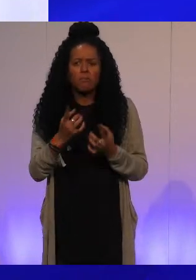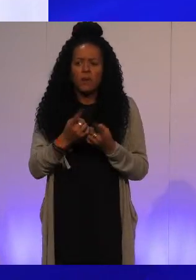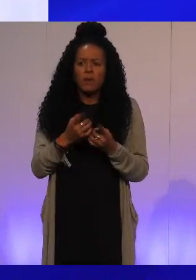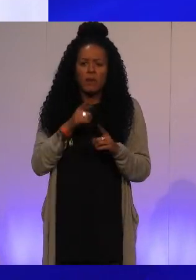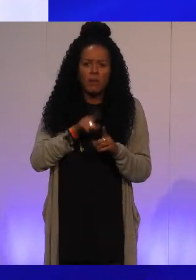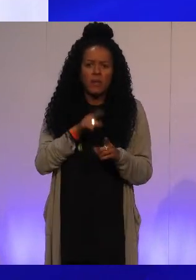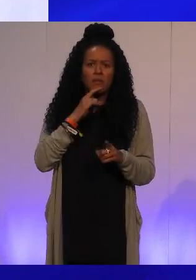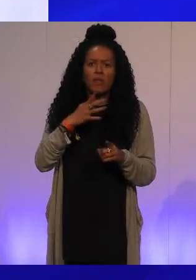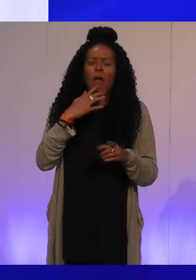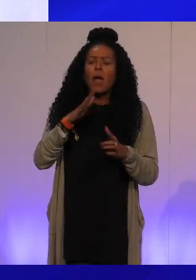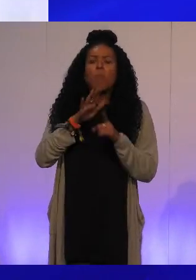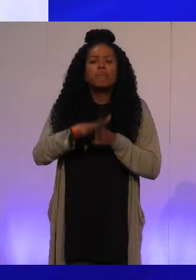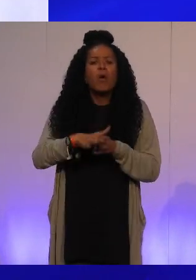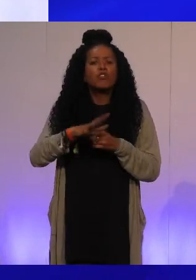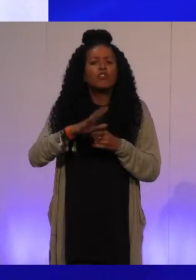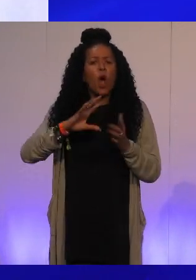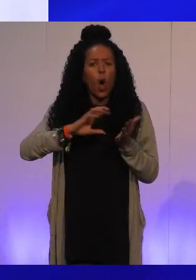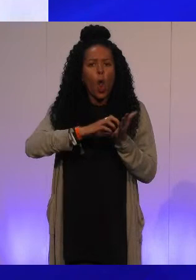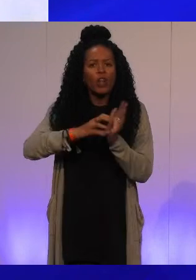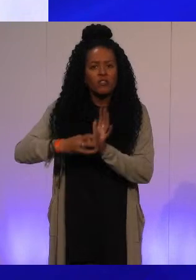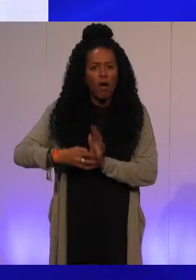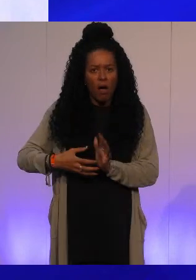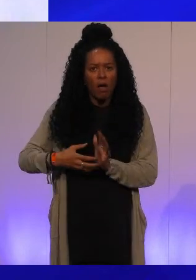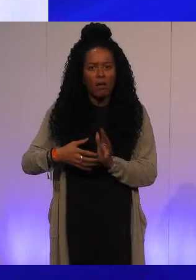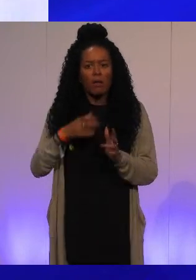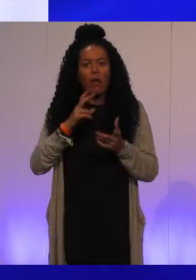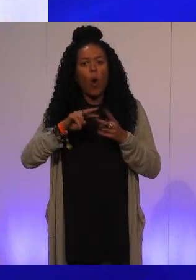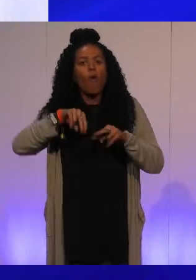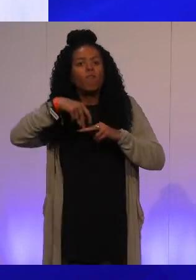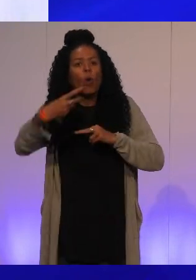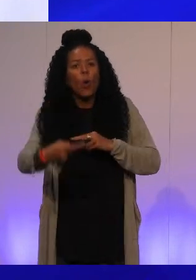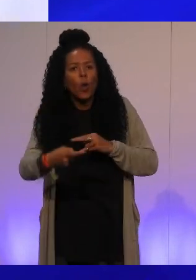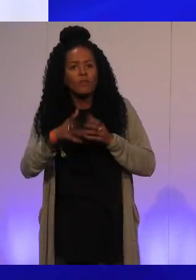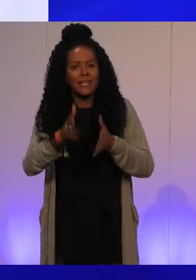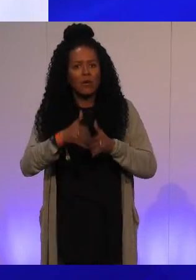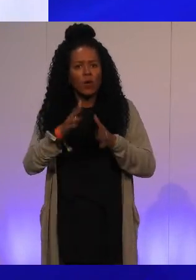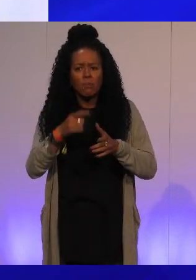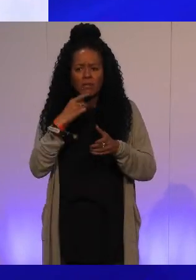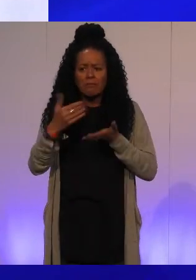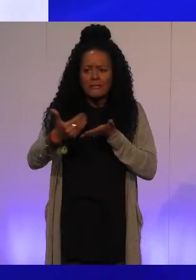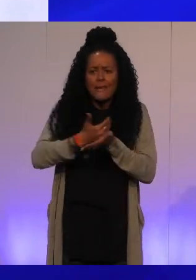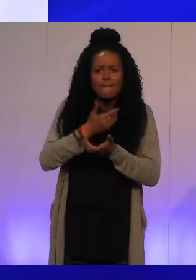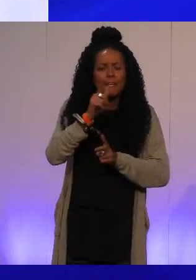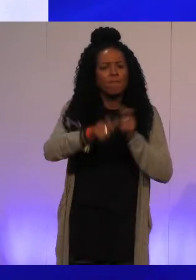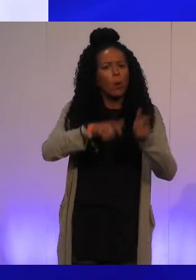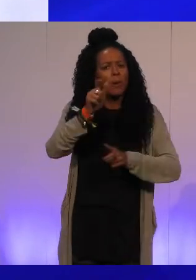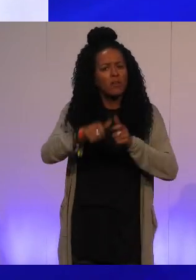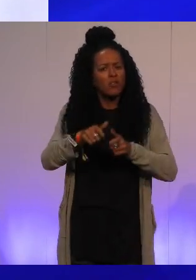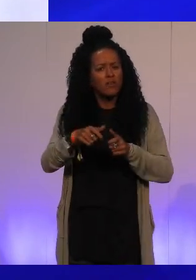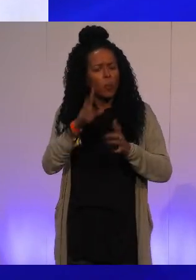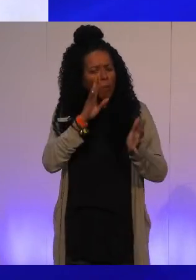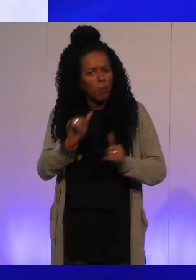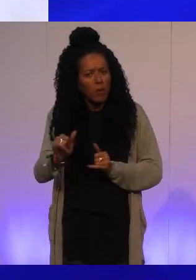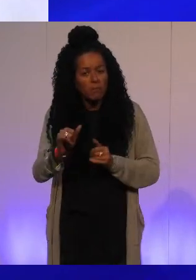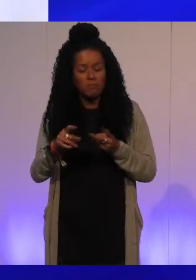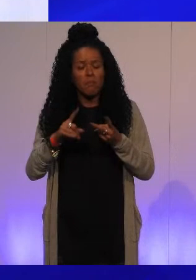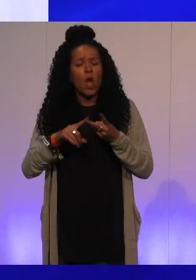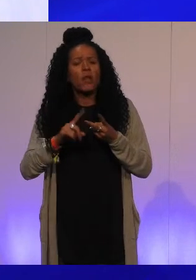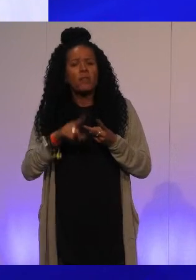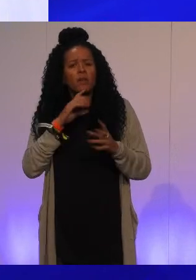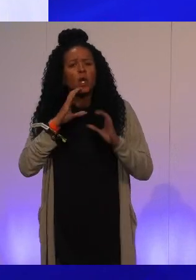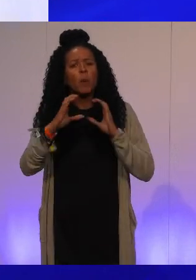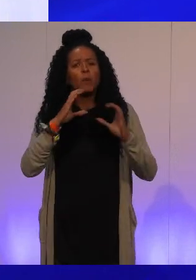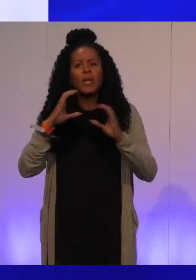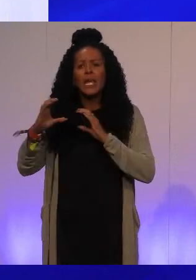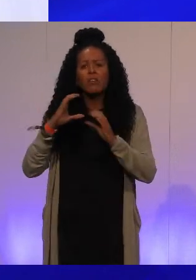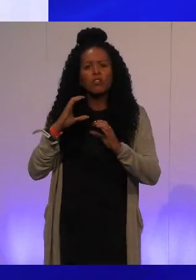pressure ulcers and falls while you're in hospital and safety. A further thing is about communications. People